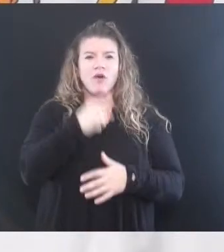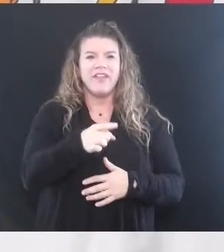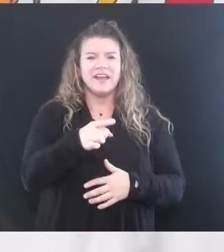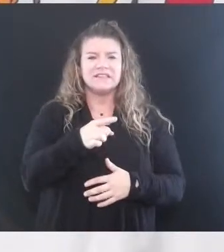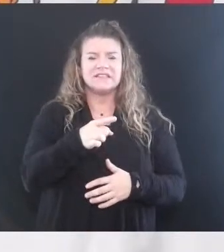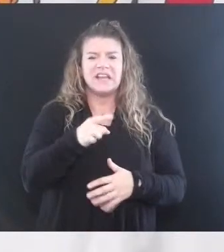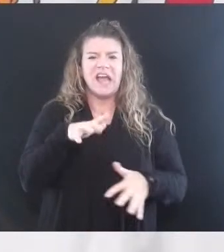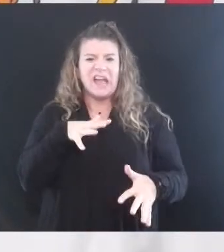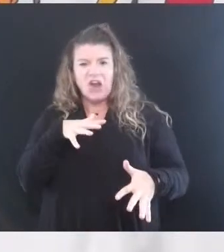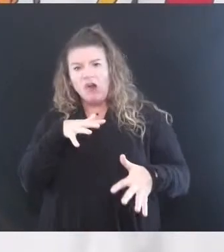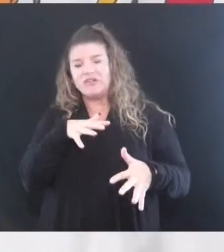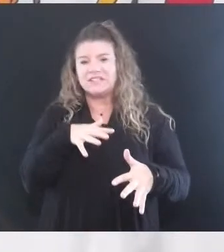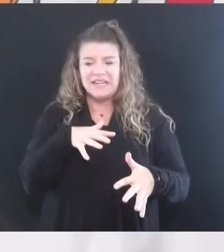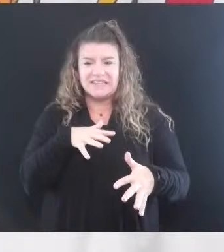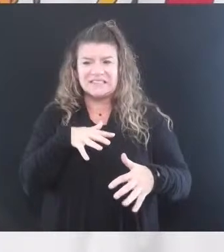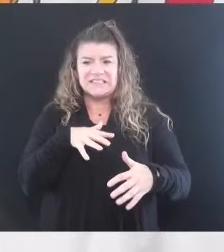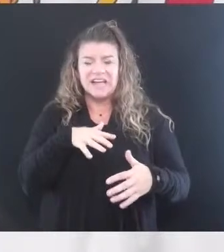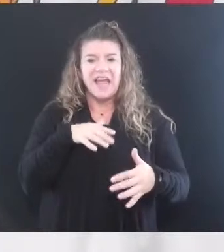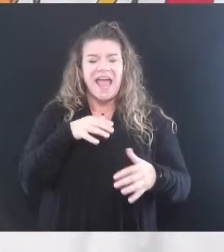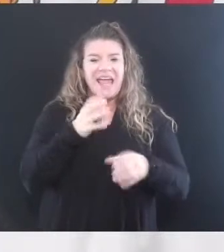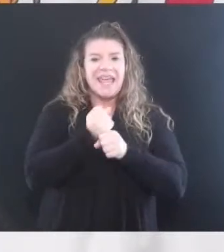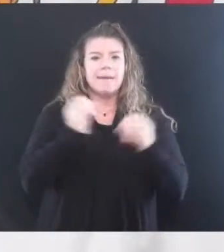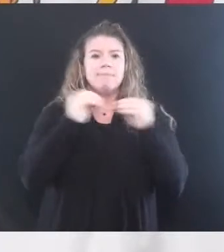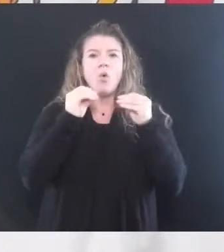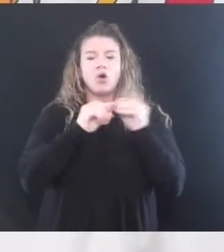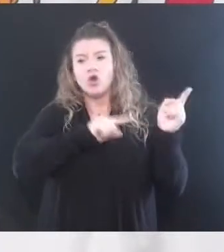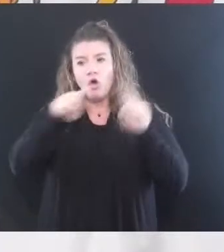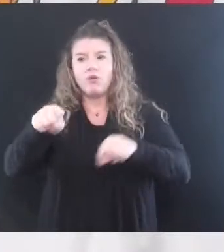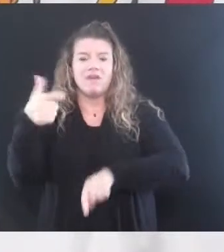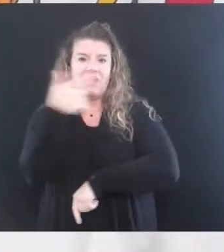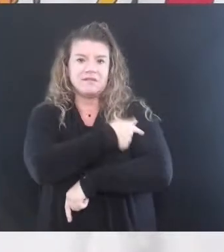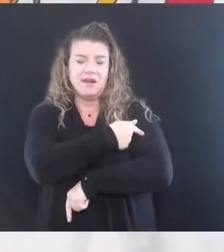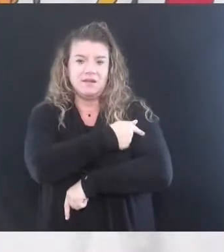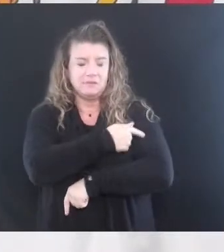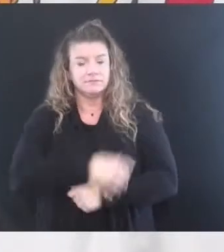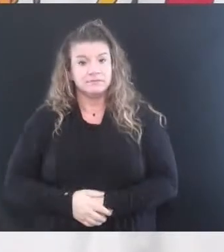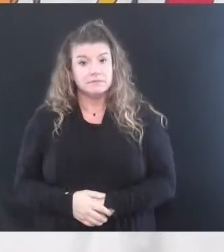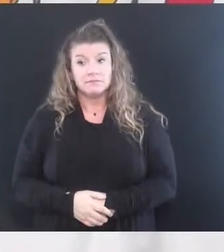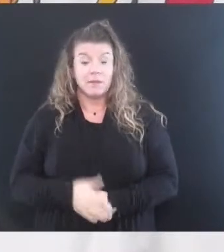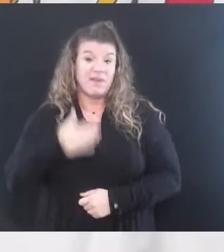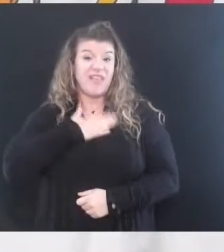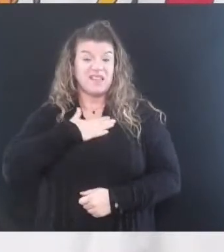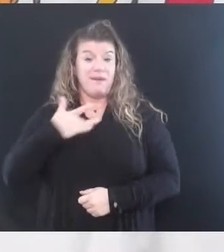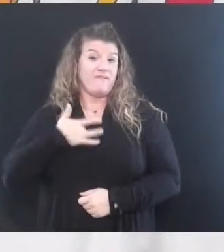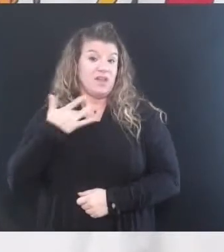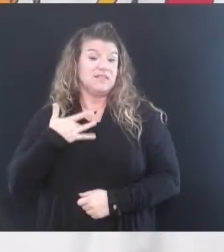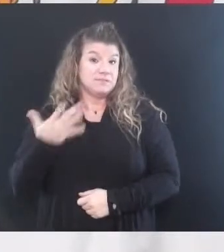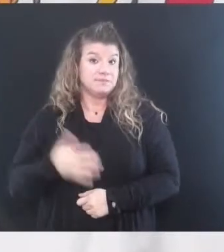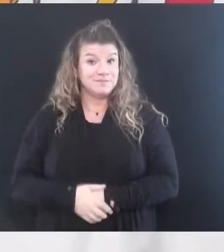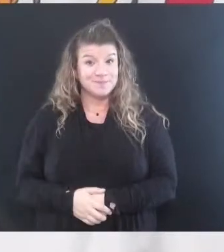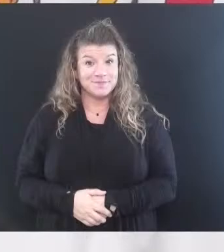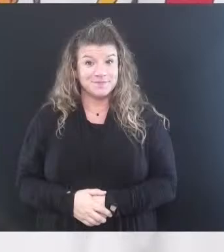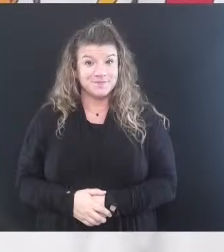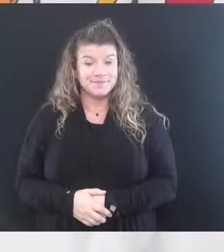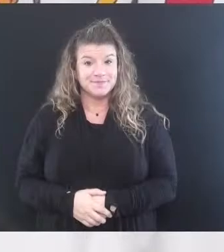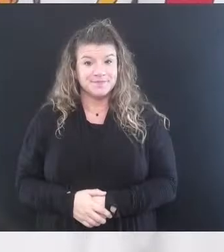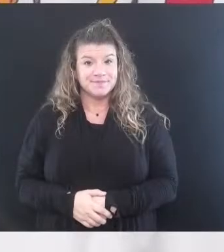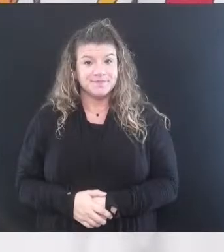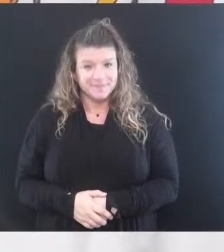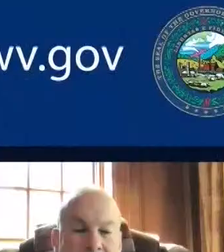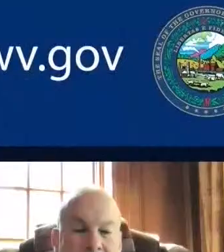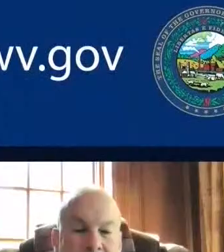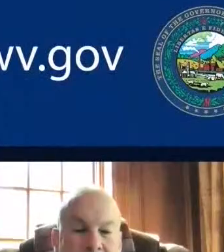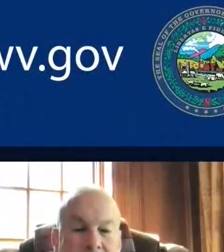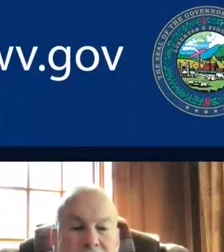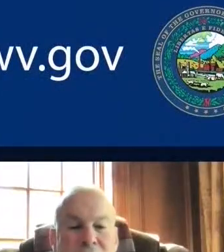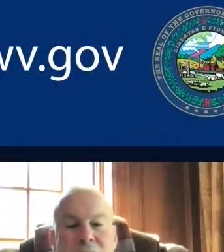and get a lot of people to the finish line. But anyway, that's my feelings anyway, Jess. All right,